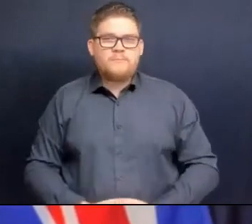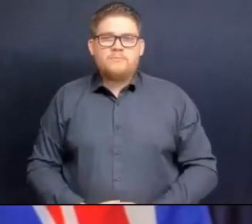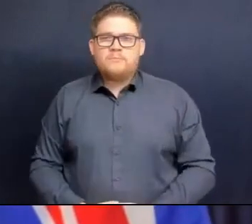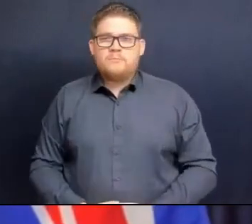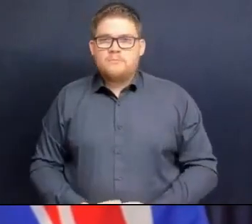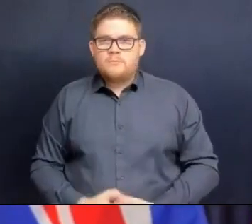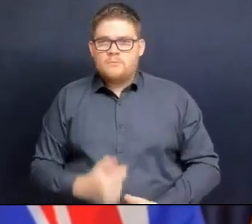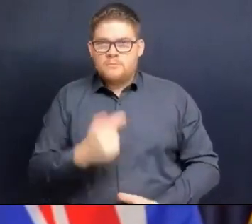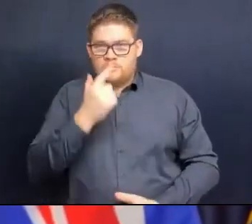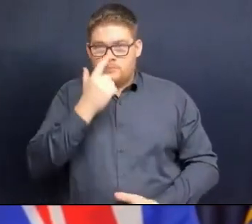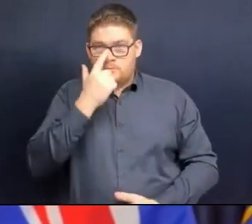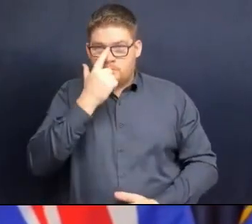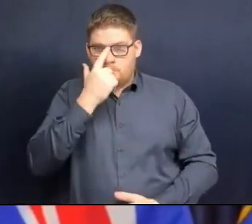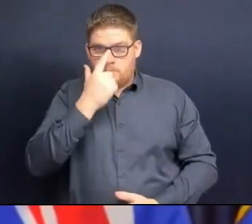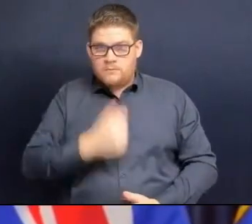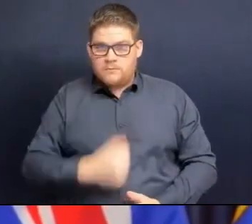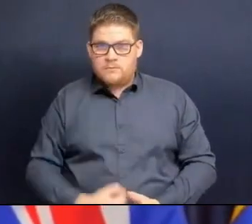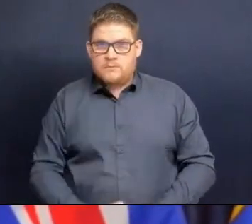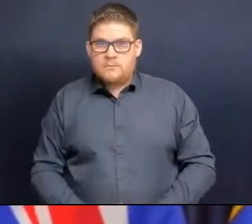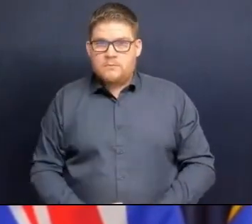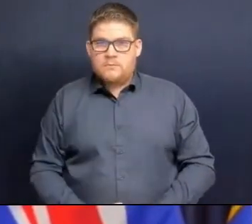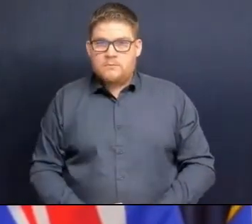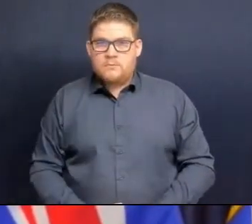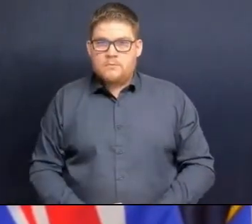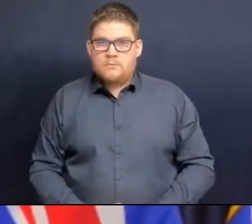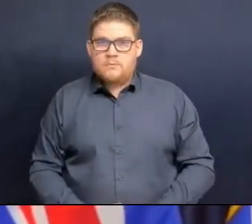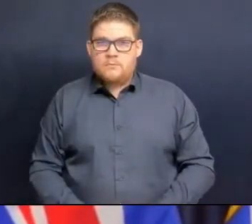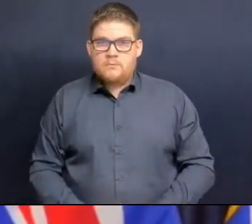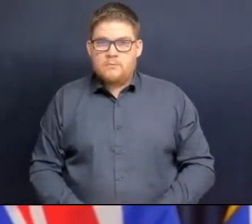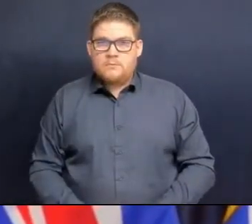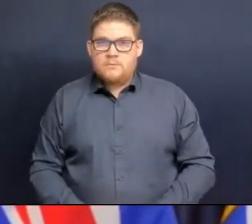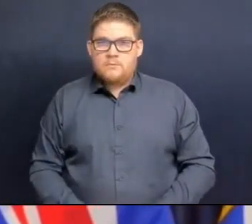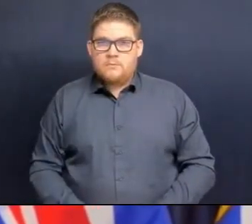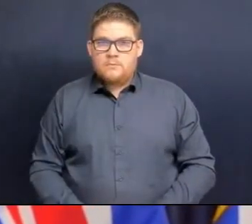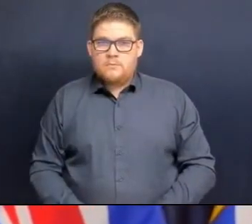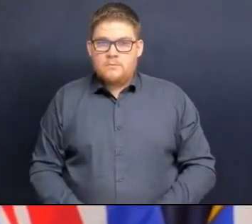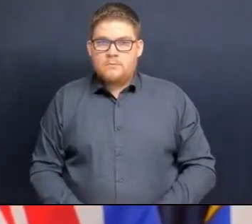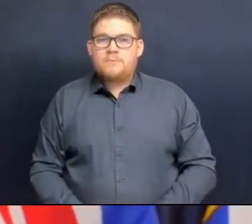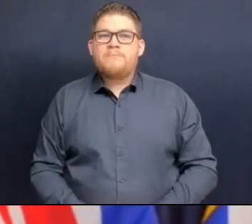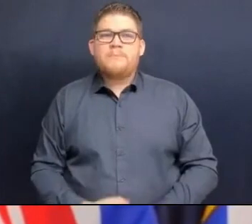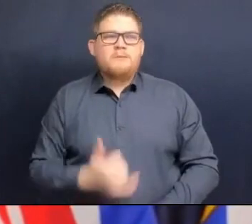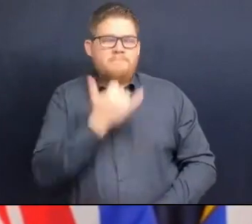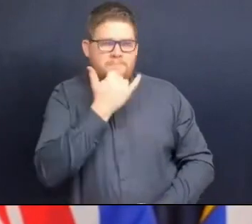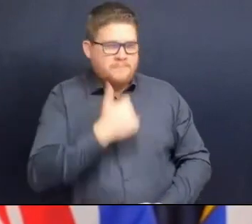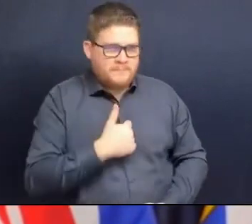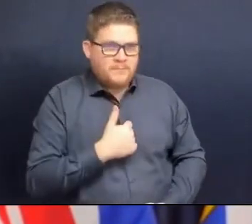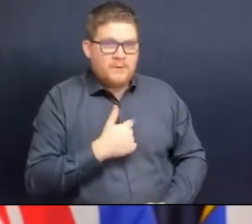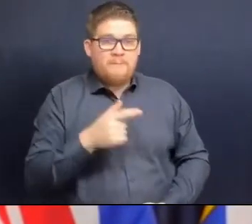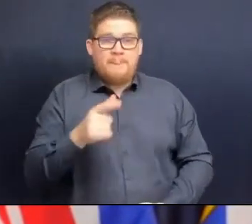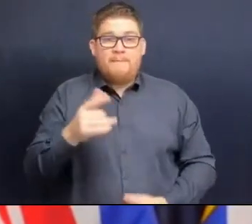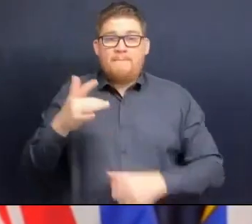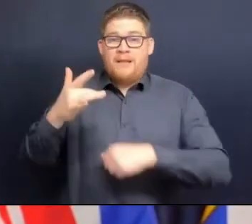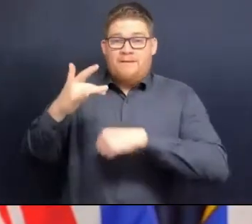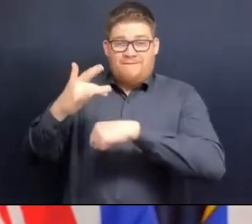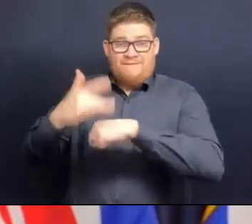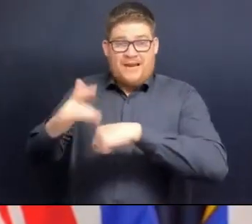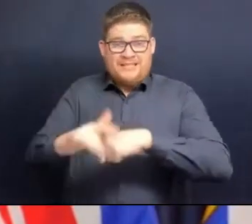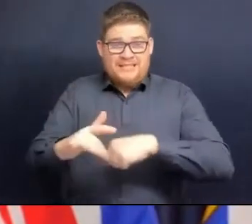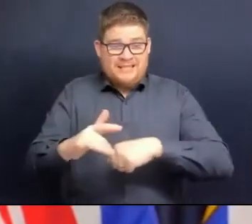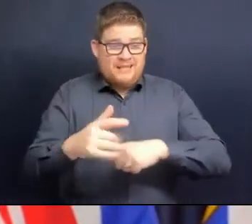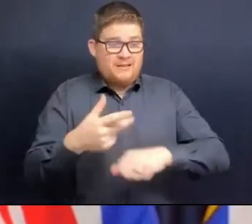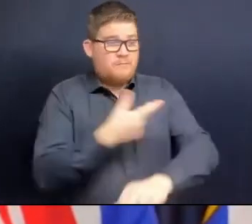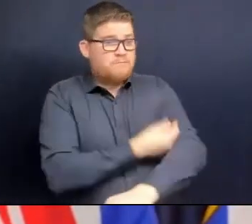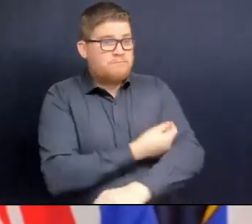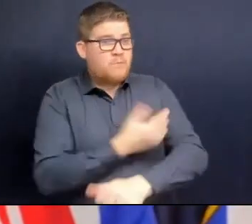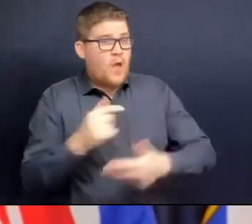And just say the number of appointments available is partly the massive response both by public health and by our pharmacy sector.